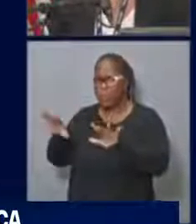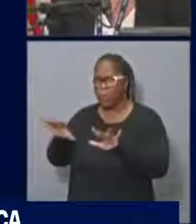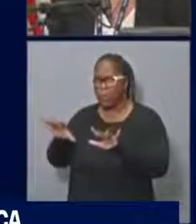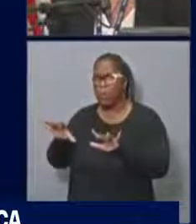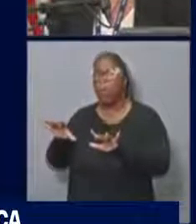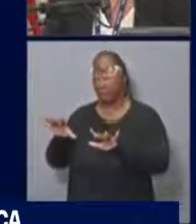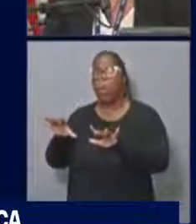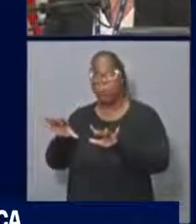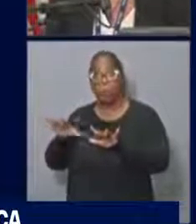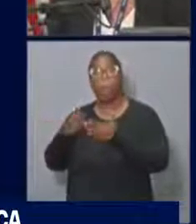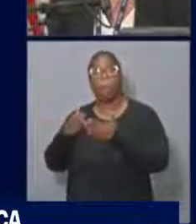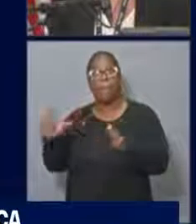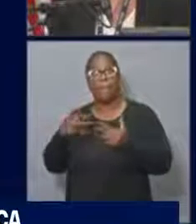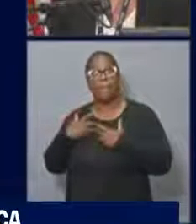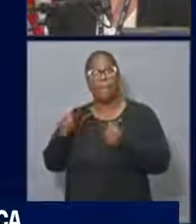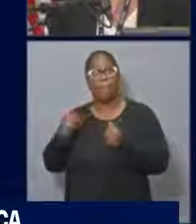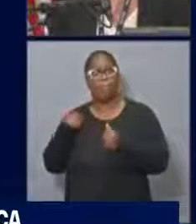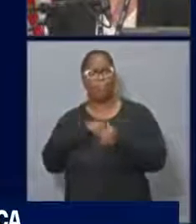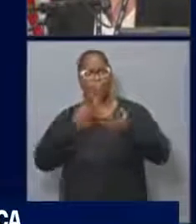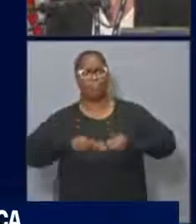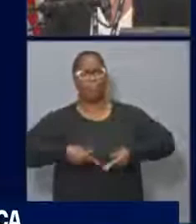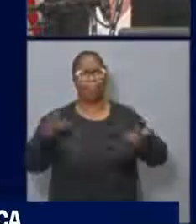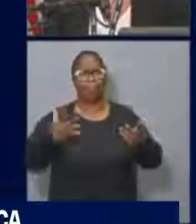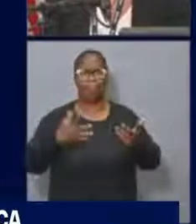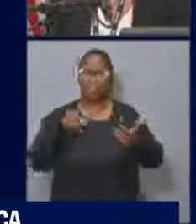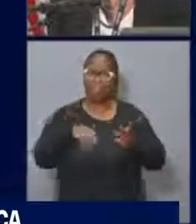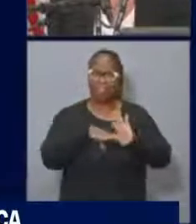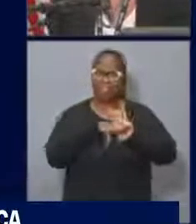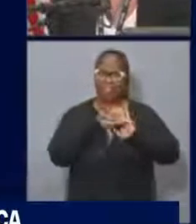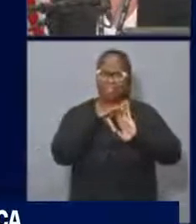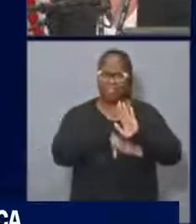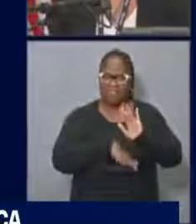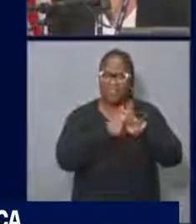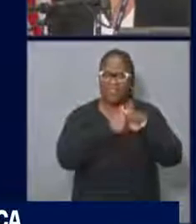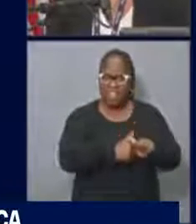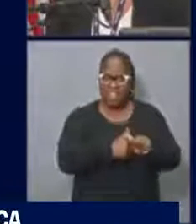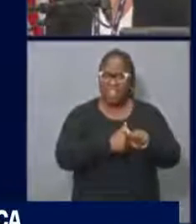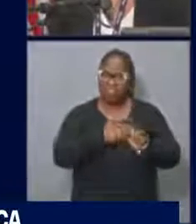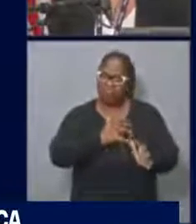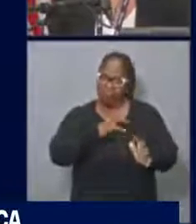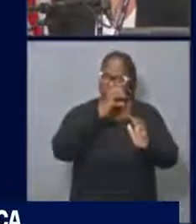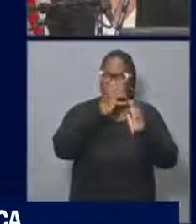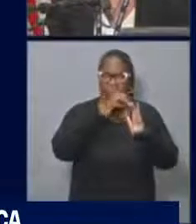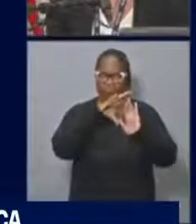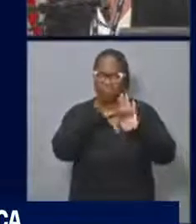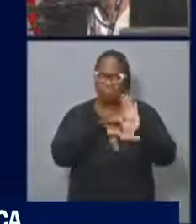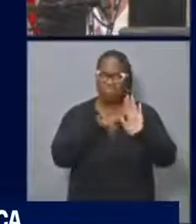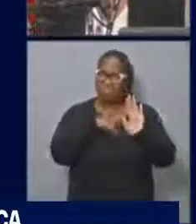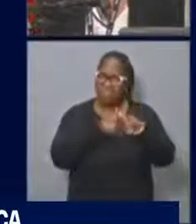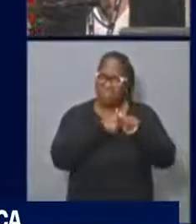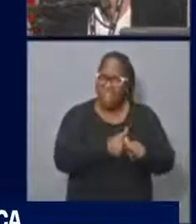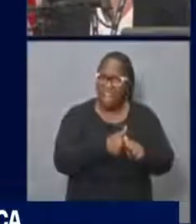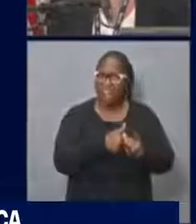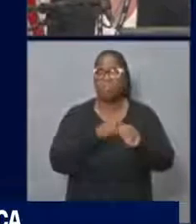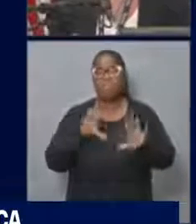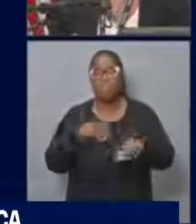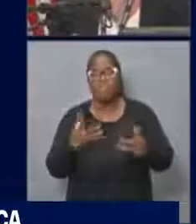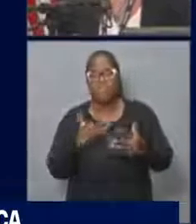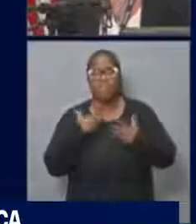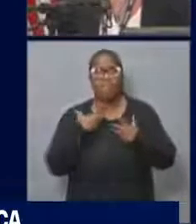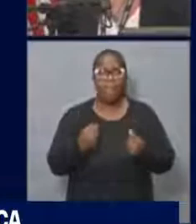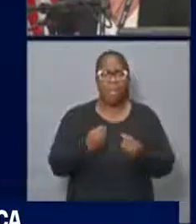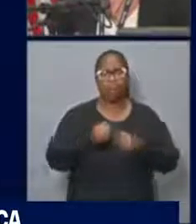businesses to meet stringent requirements so that they could care for the safety and the well-being of their employees and their